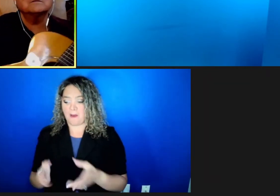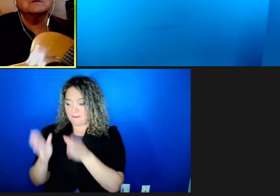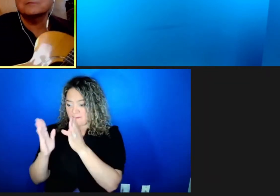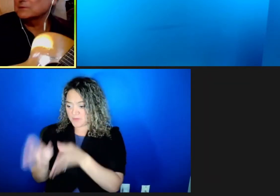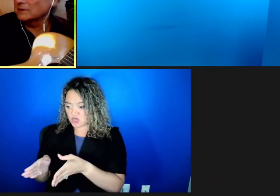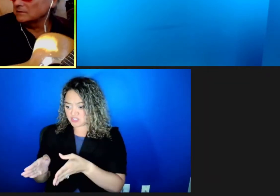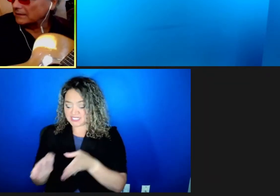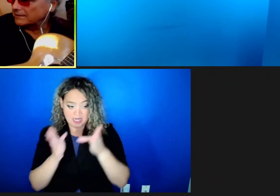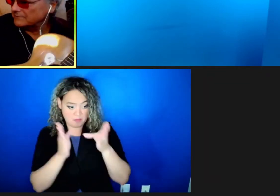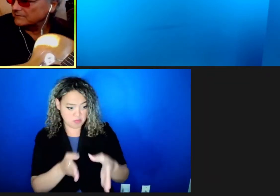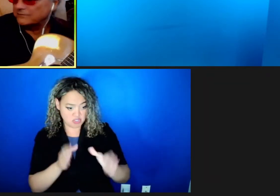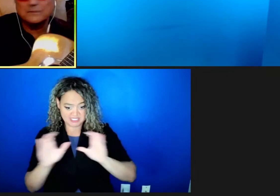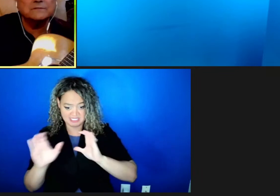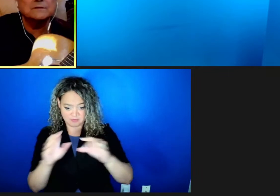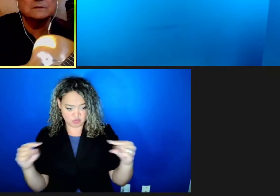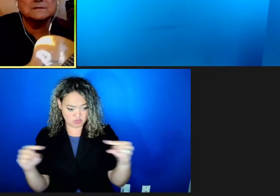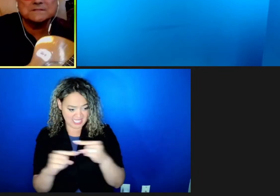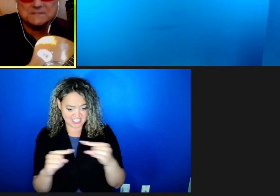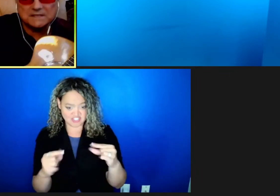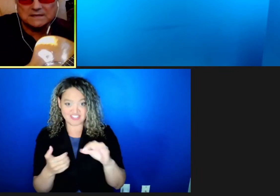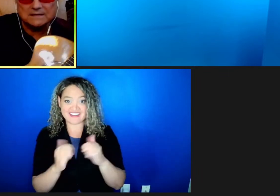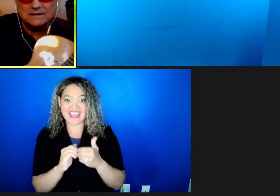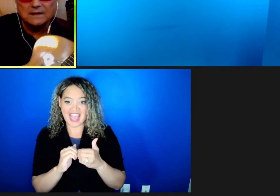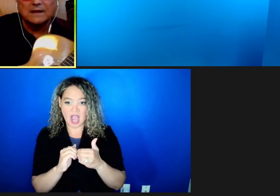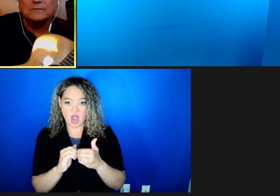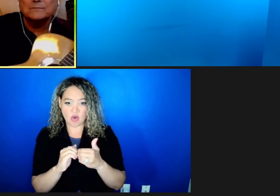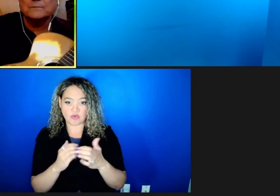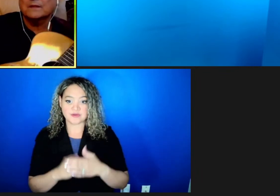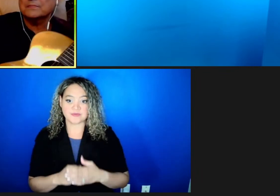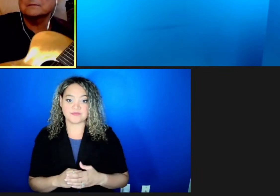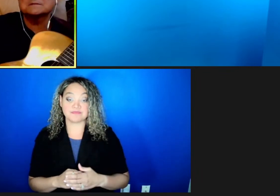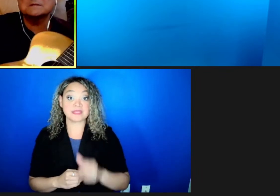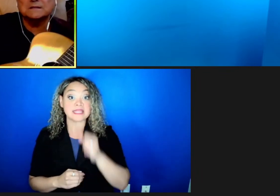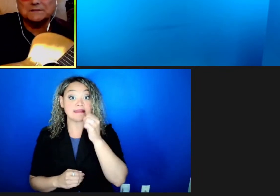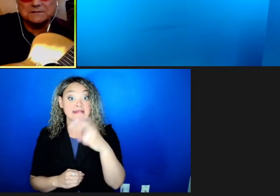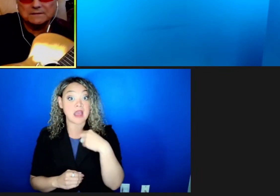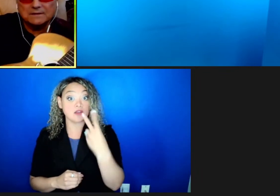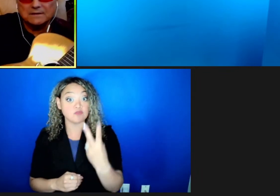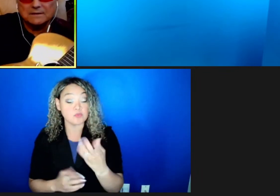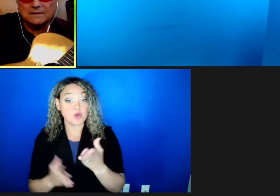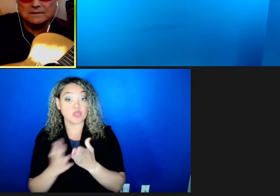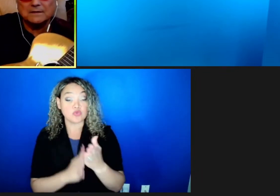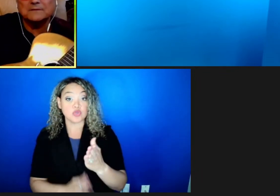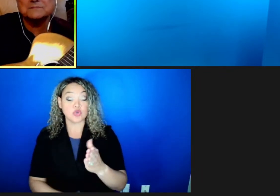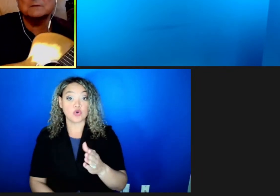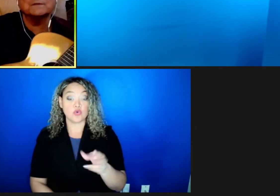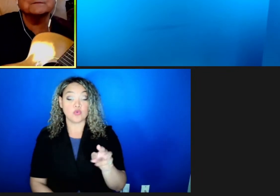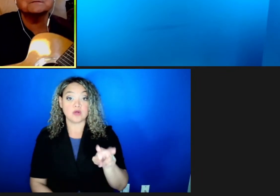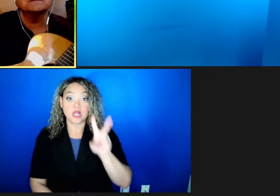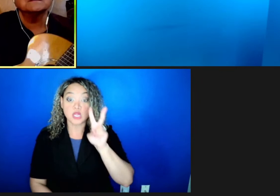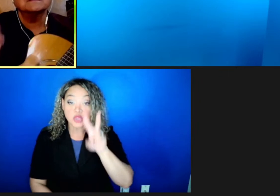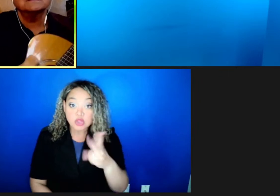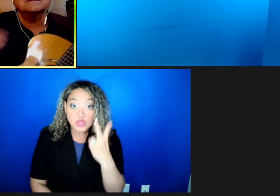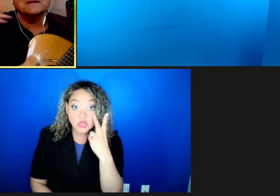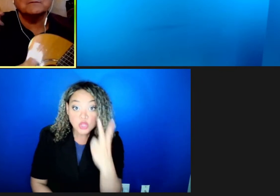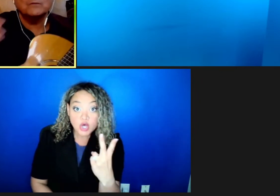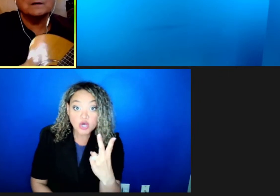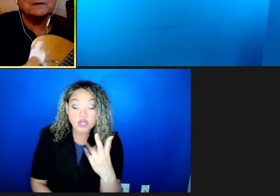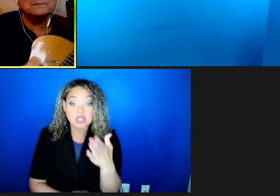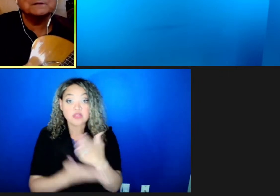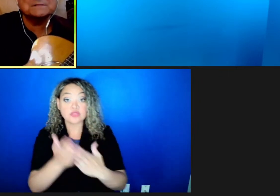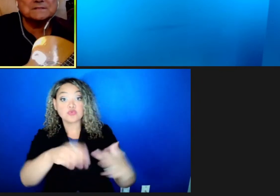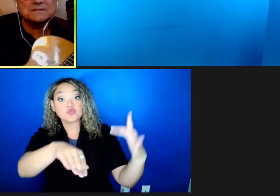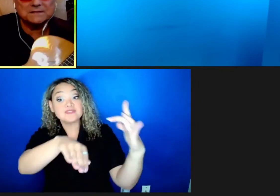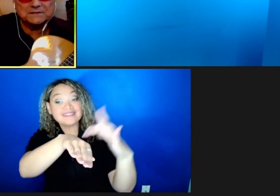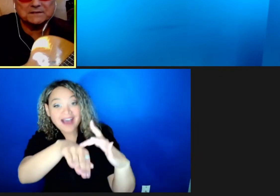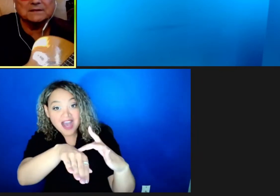you know, through a look, if you can see. Nonverbal. Through a touch. Absolutely. If someone's getting wound